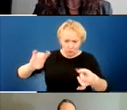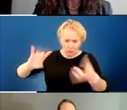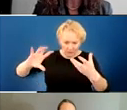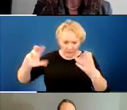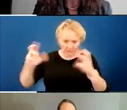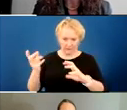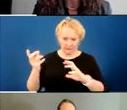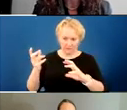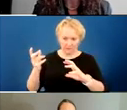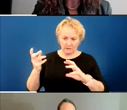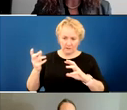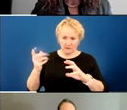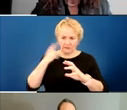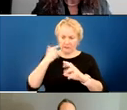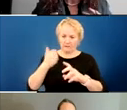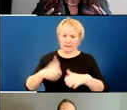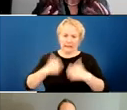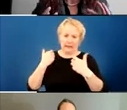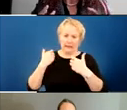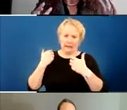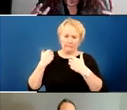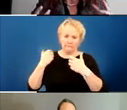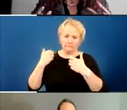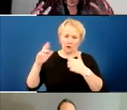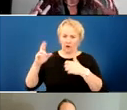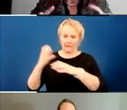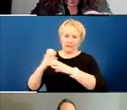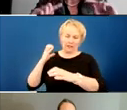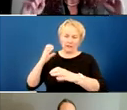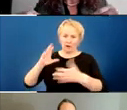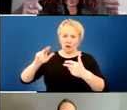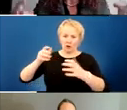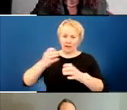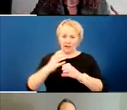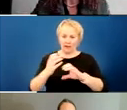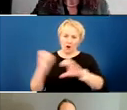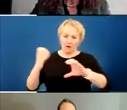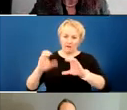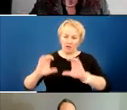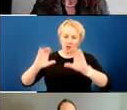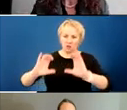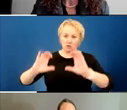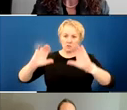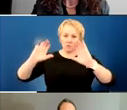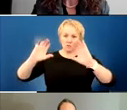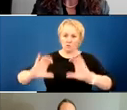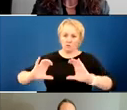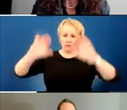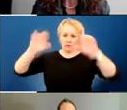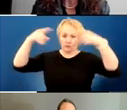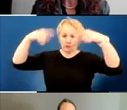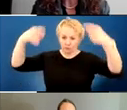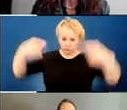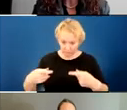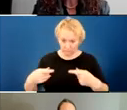the storm, because he lived in a trailer, and he said that the hurricane picked up his trailer and flipped it, and so as a result,